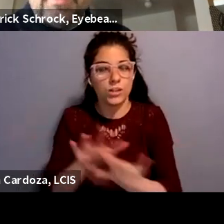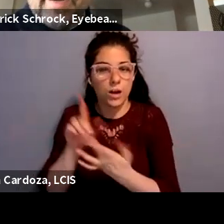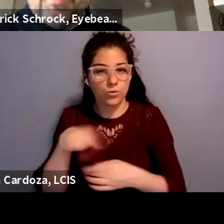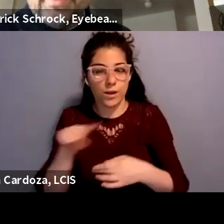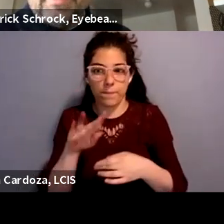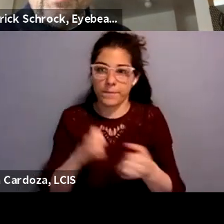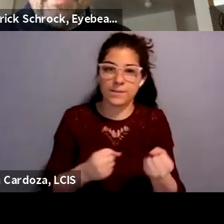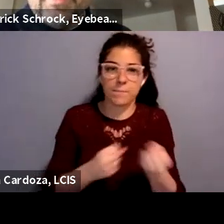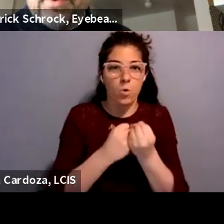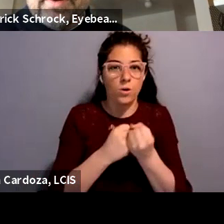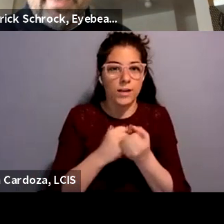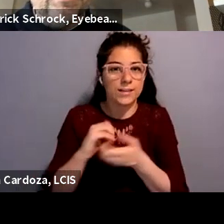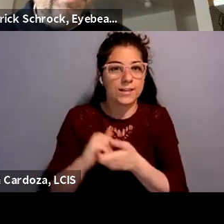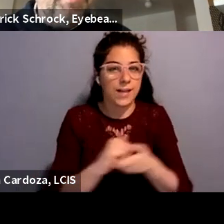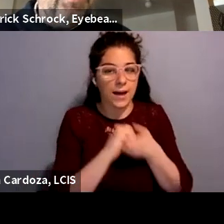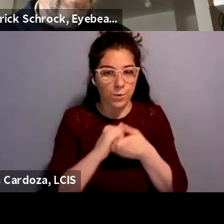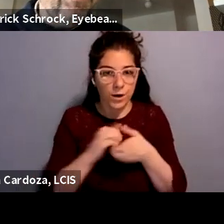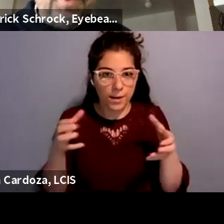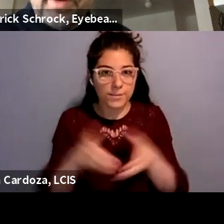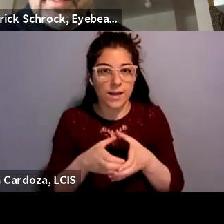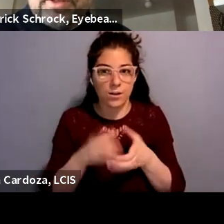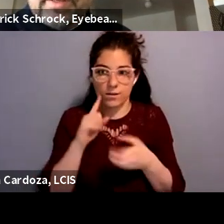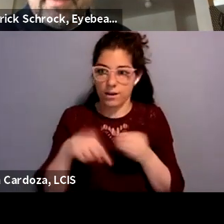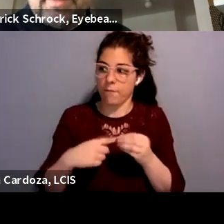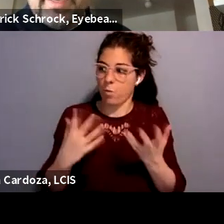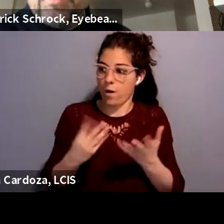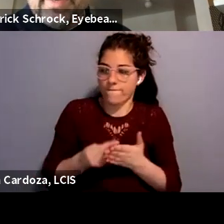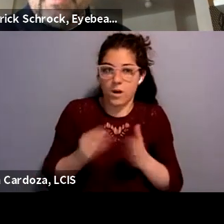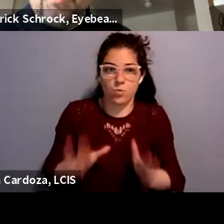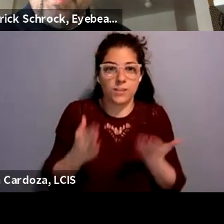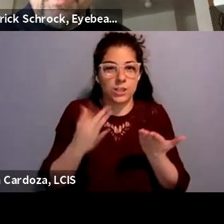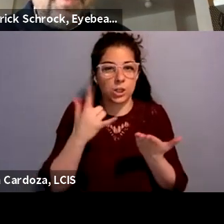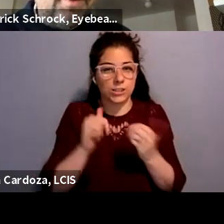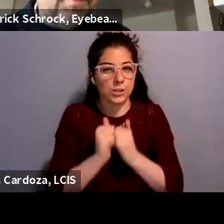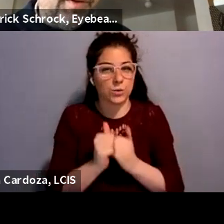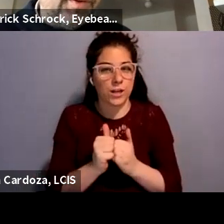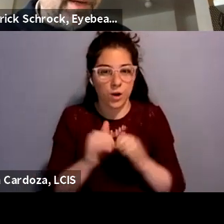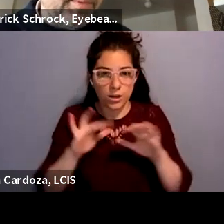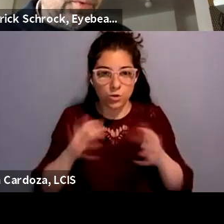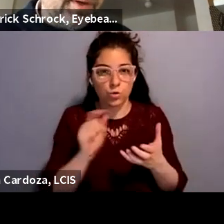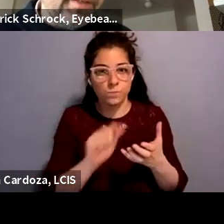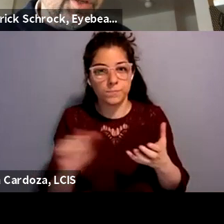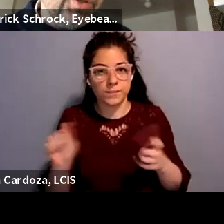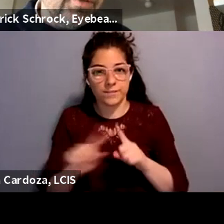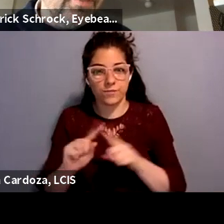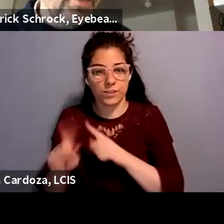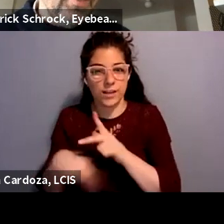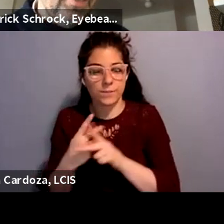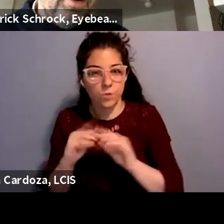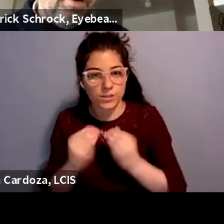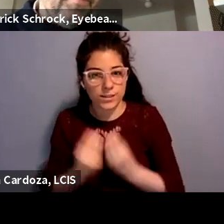and to collaborate and come together and to think about what even fundraising looks like together as groups of different types of